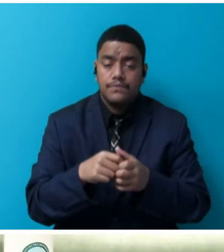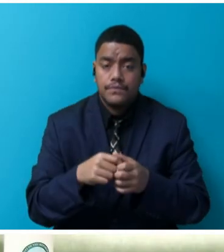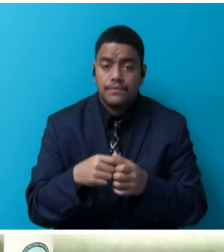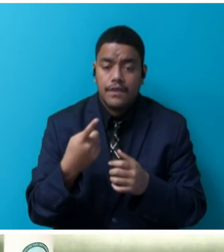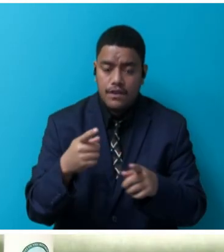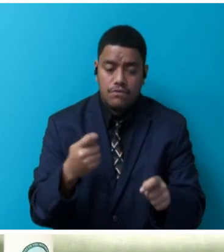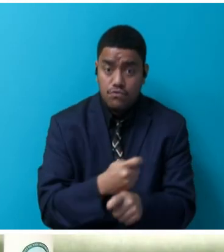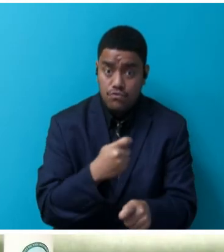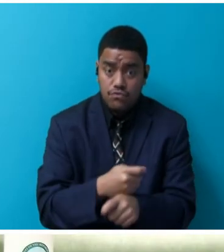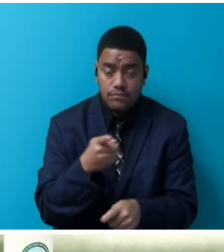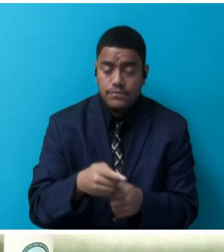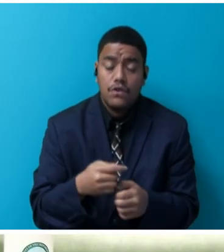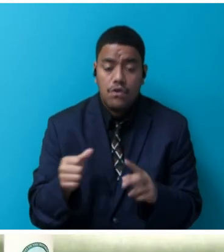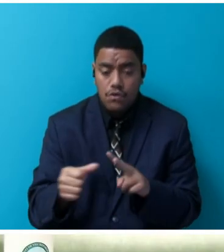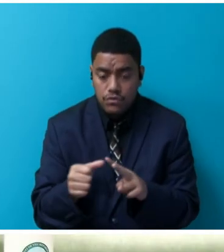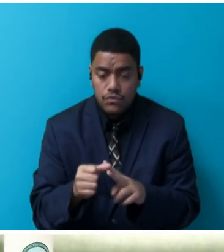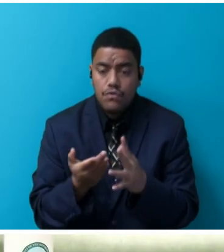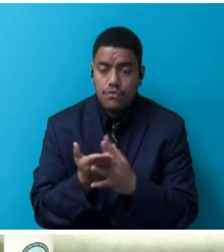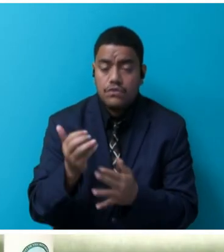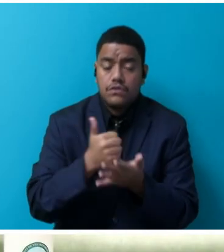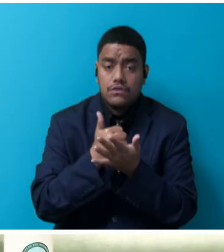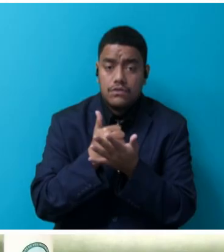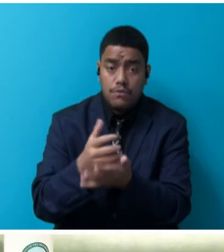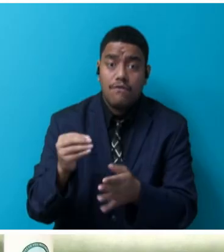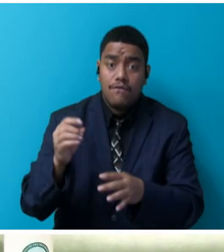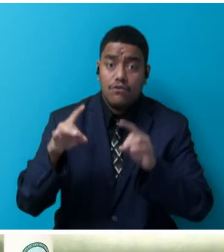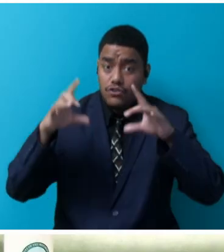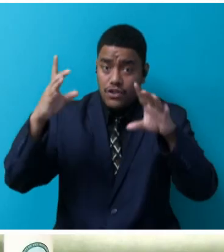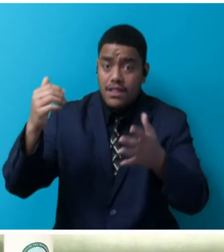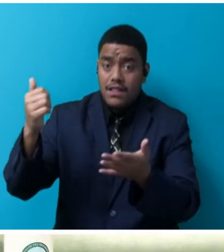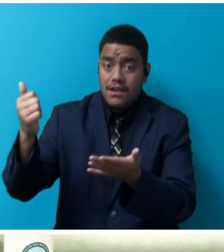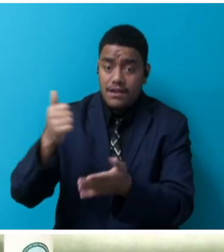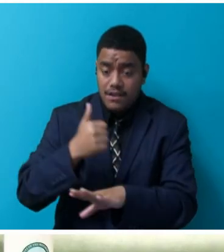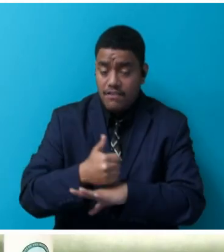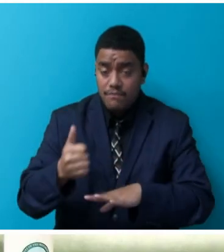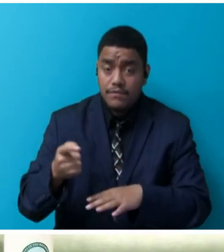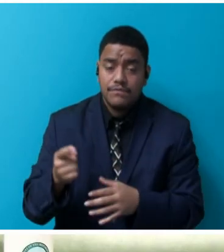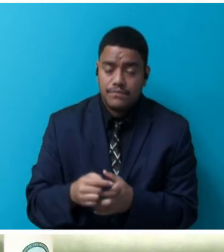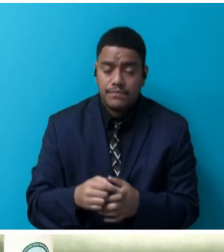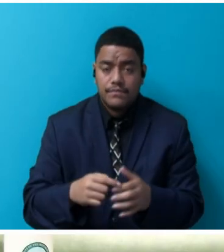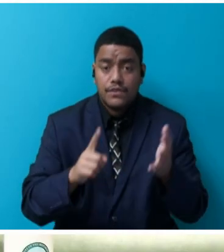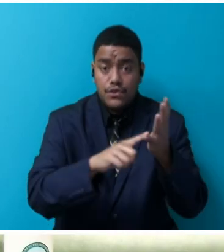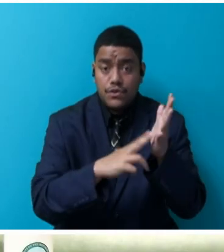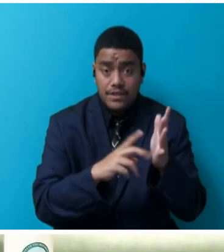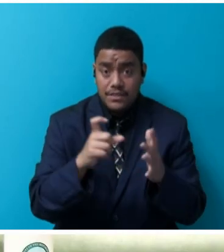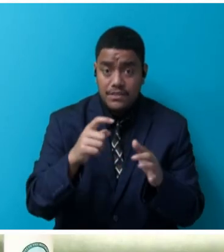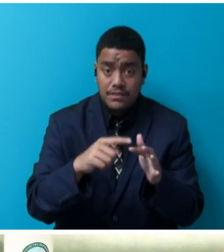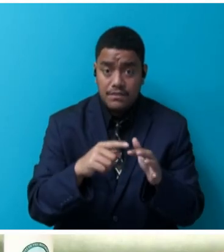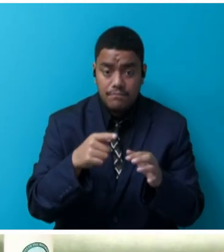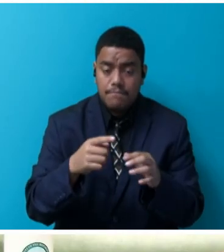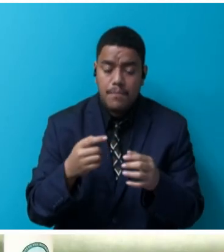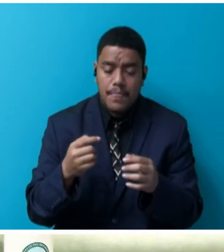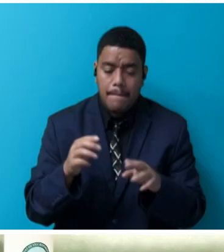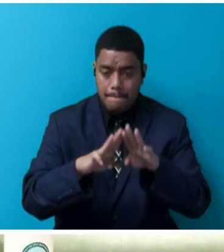tools. Also, through the support of the Australian government, UNICEF has been undertaking a comprehensive mapping